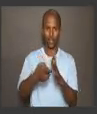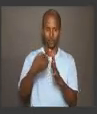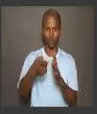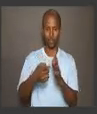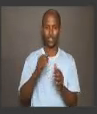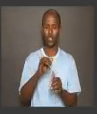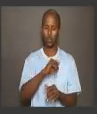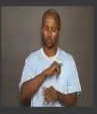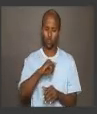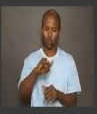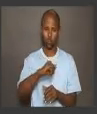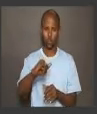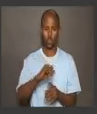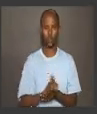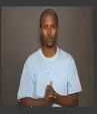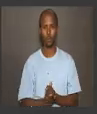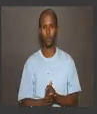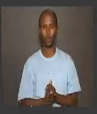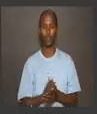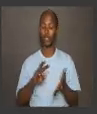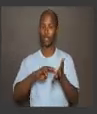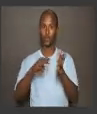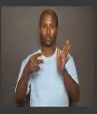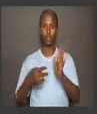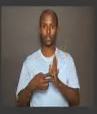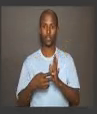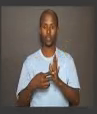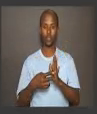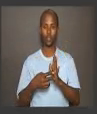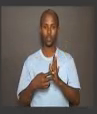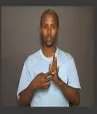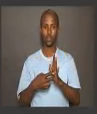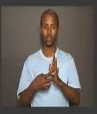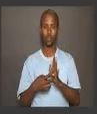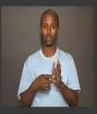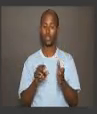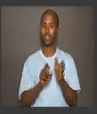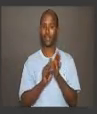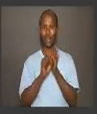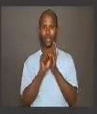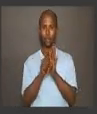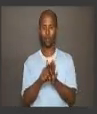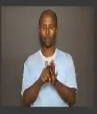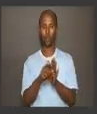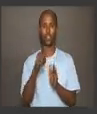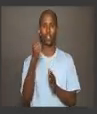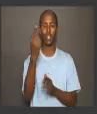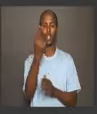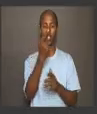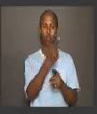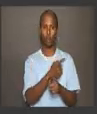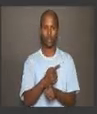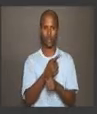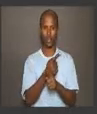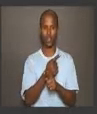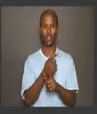constant. This means that this is an example of a geometric